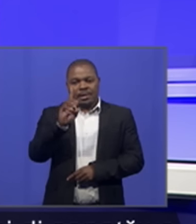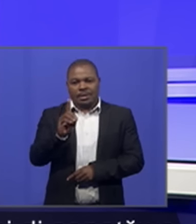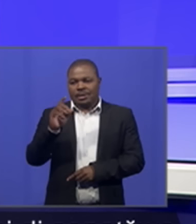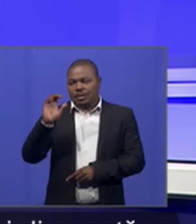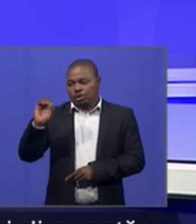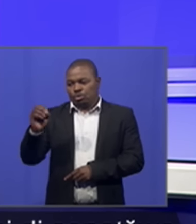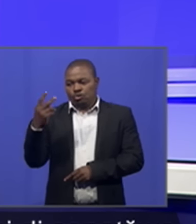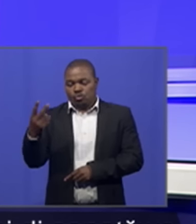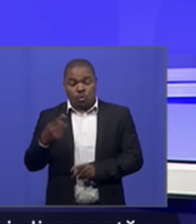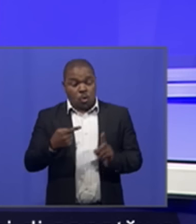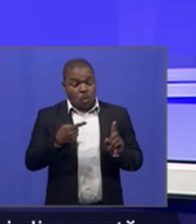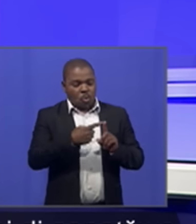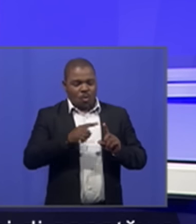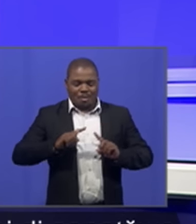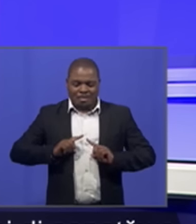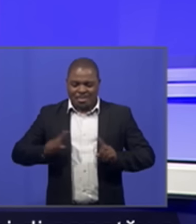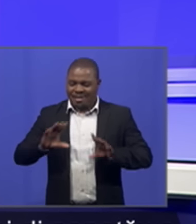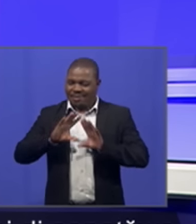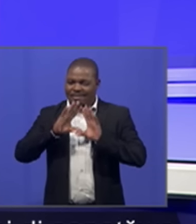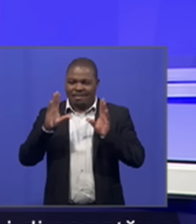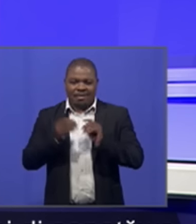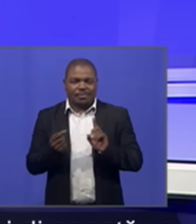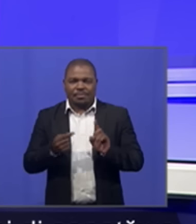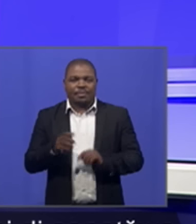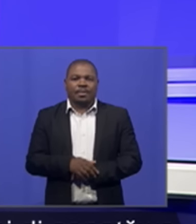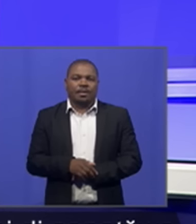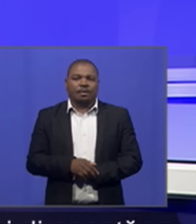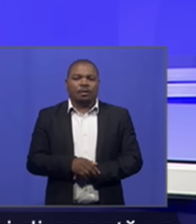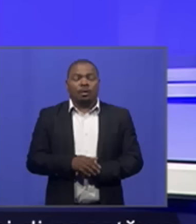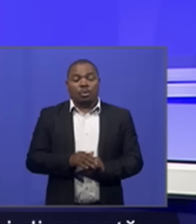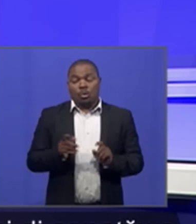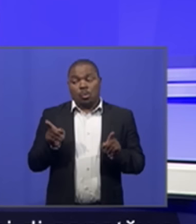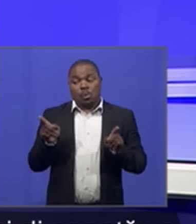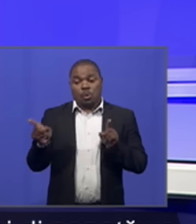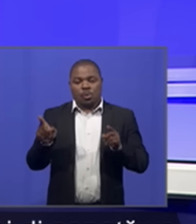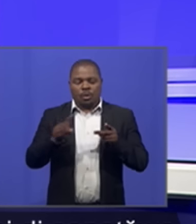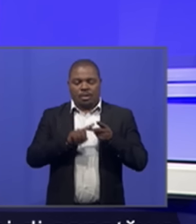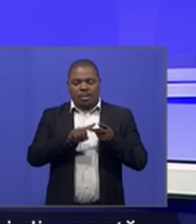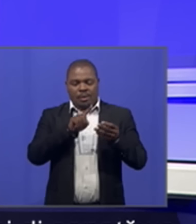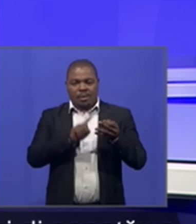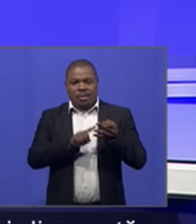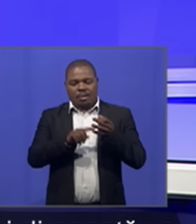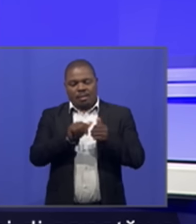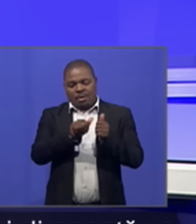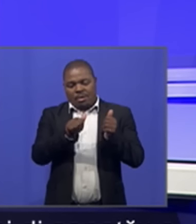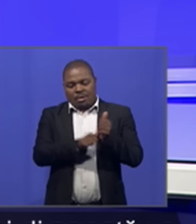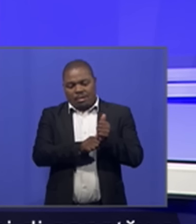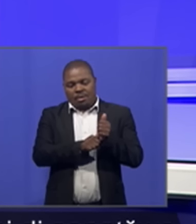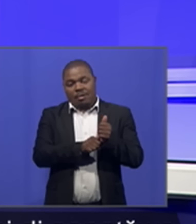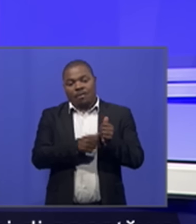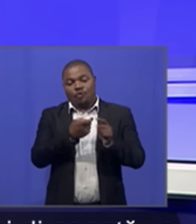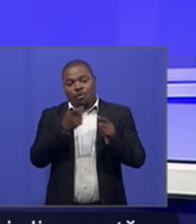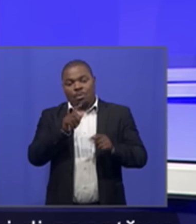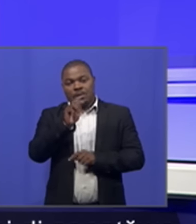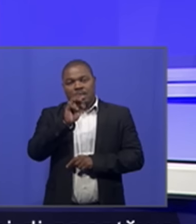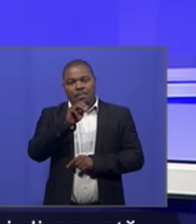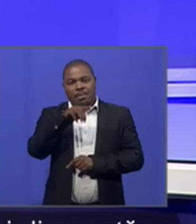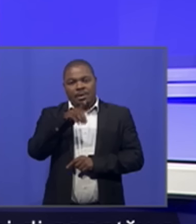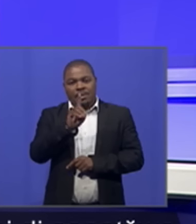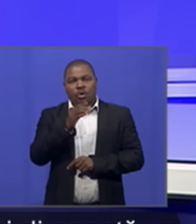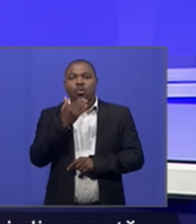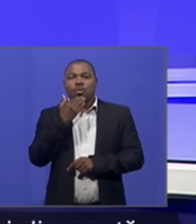yena Mnisi a di gannego a sa matšimare. Mnisi Nkosi le motlatšahlogo ya TMPD yo a fegilwego o Mashi